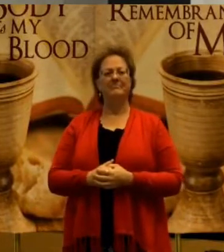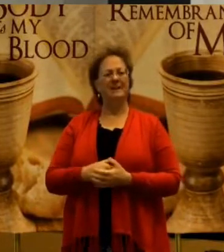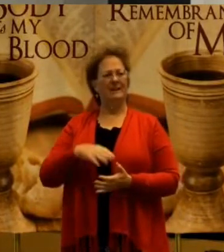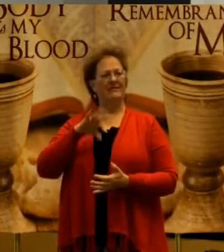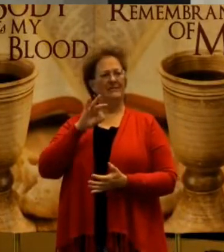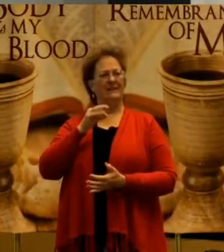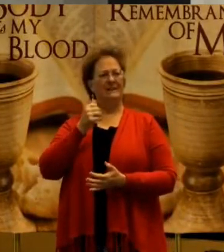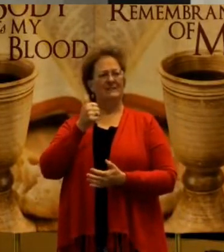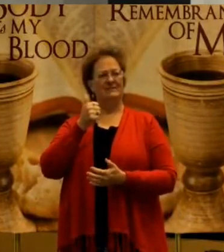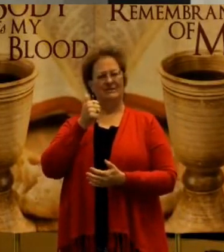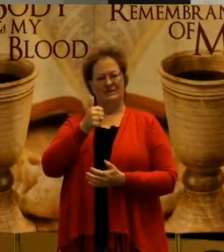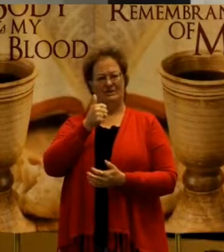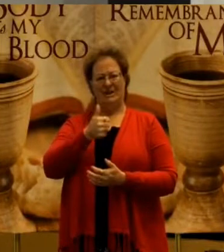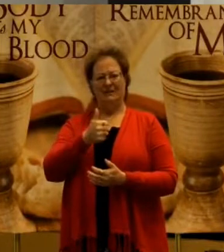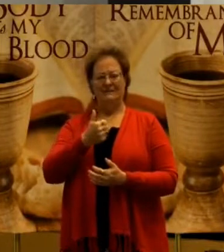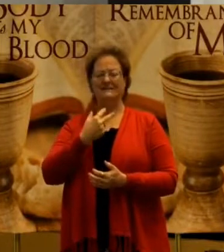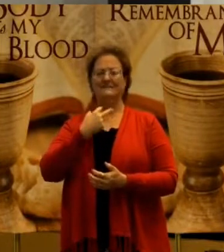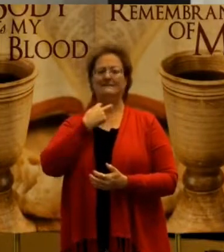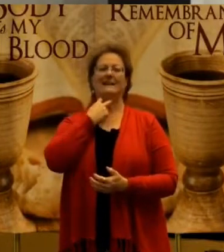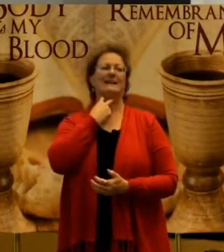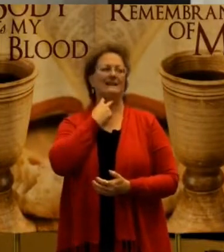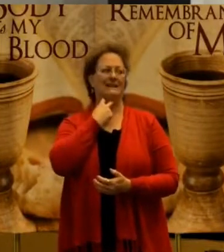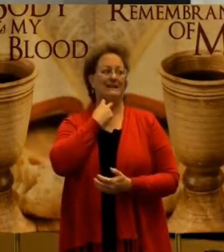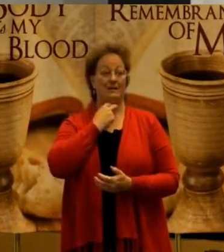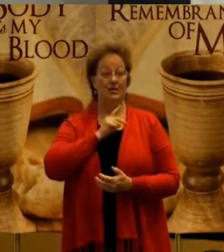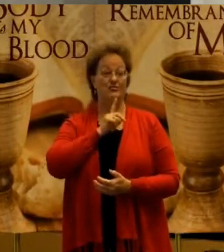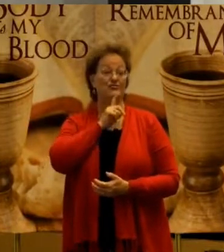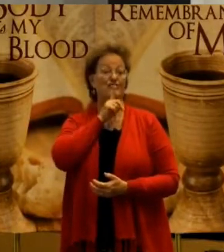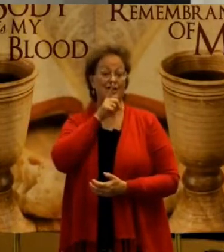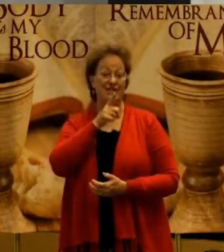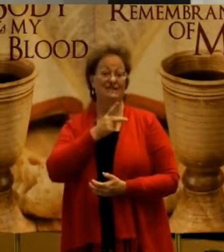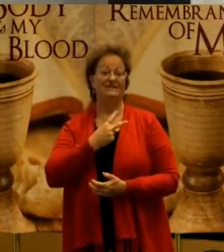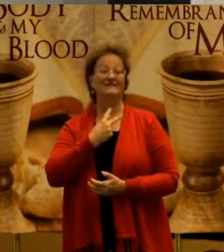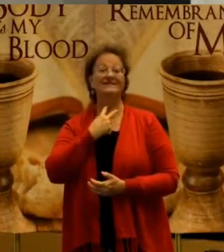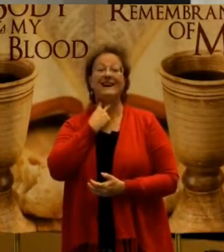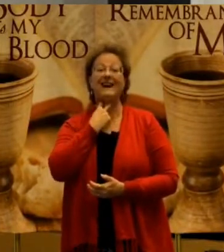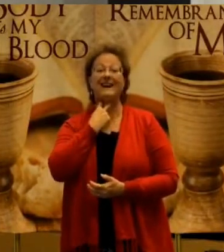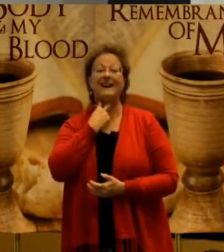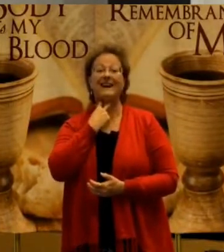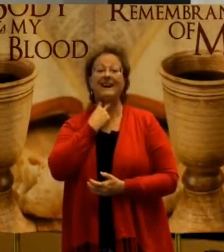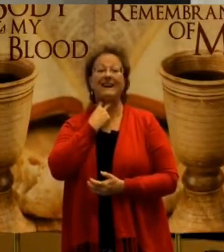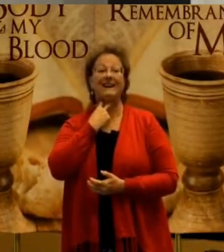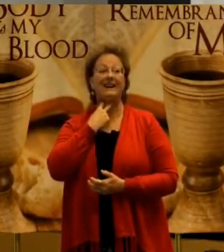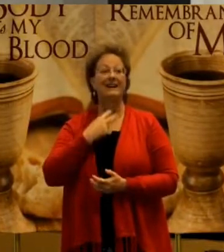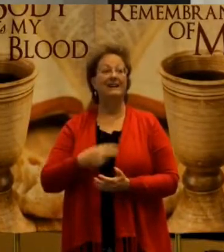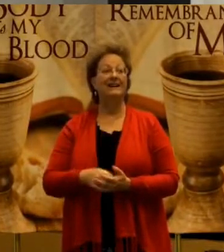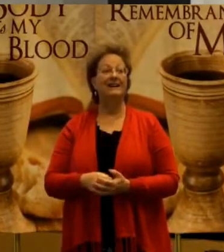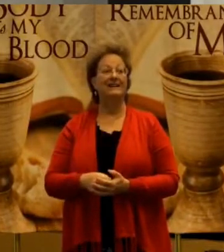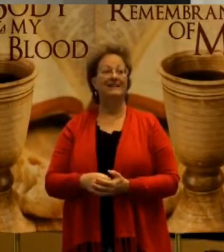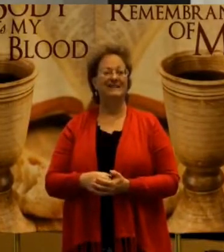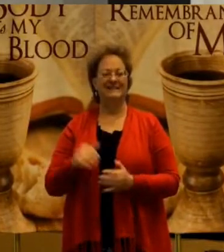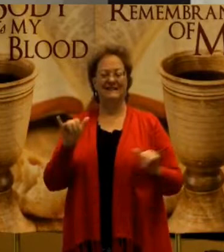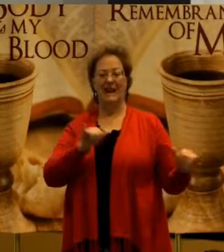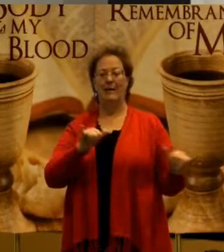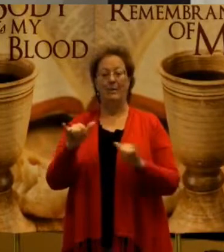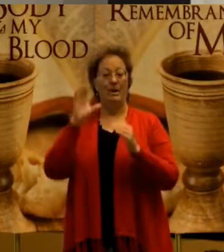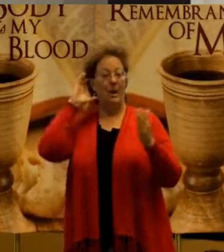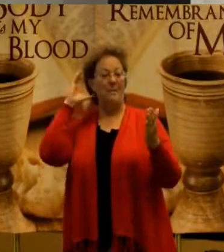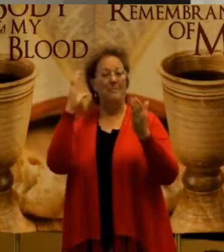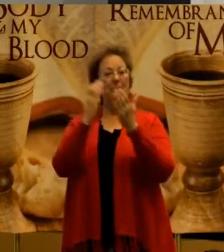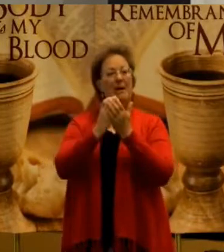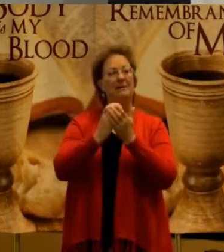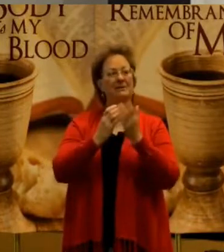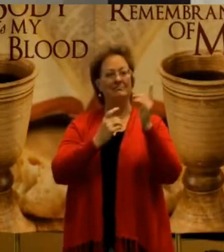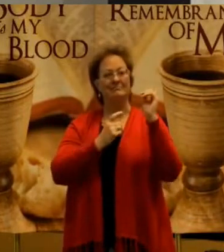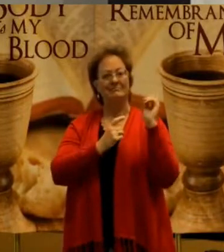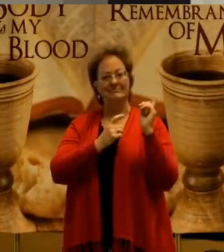stuck in the sand or the mud? I mean, like really stuck, like what's on that picture? It can happen